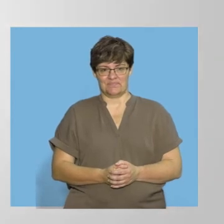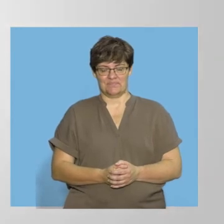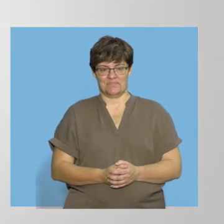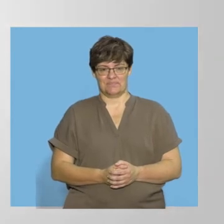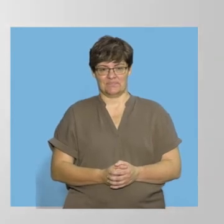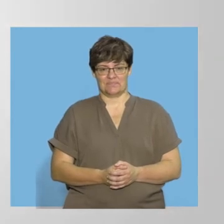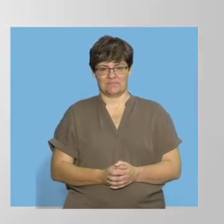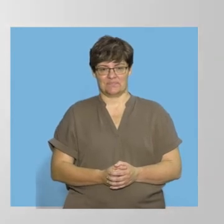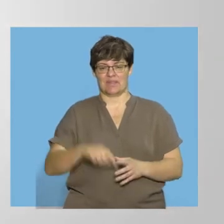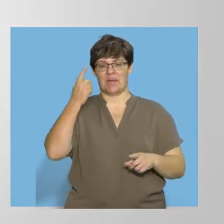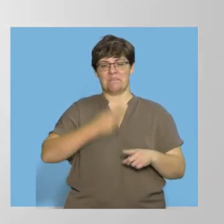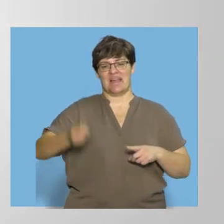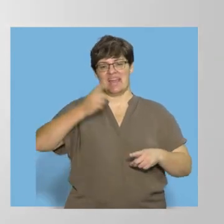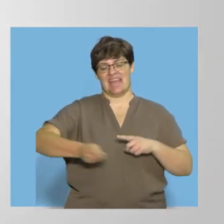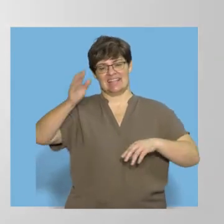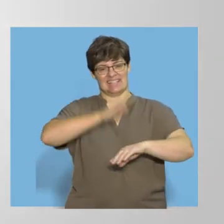Playtime.